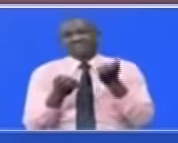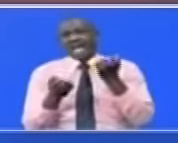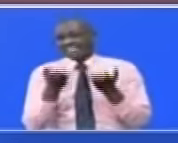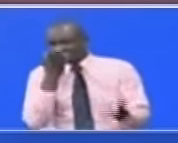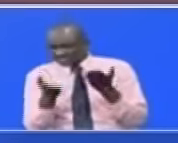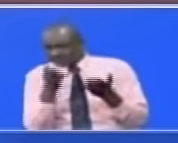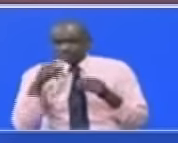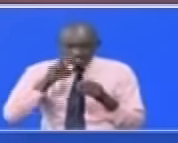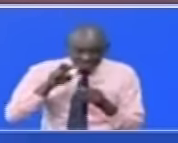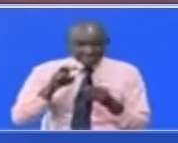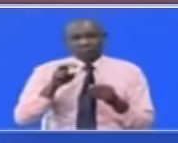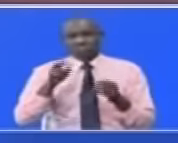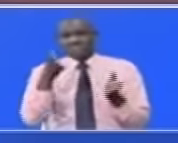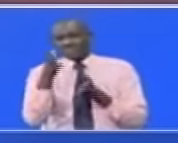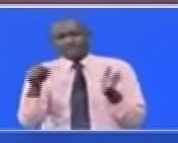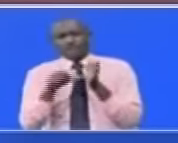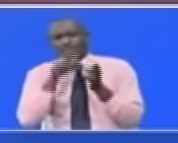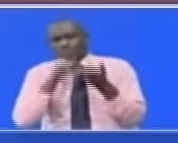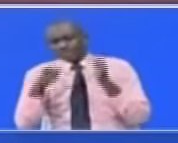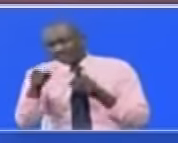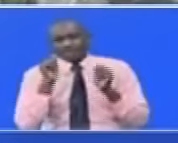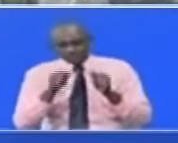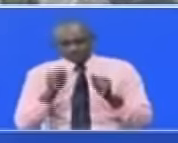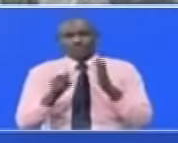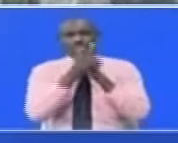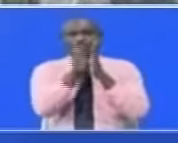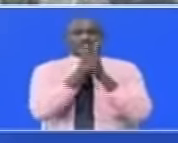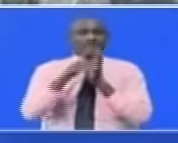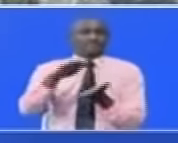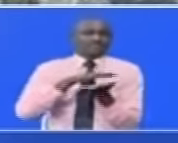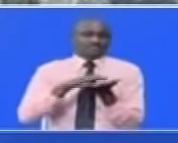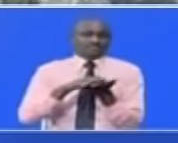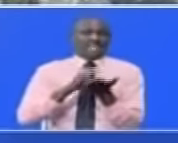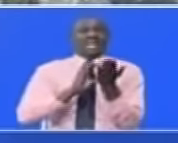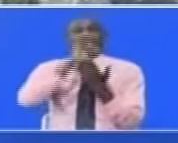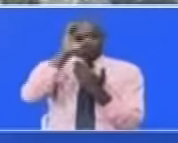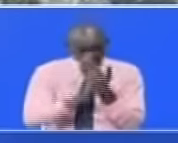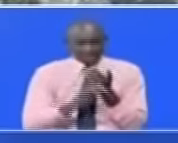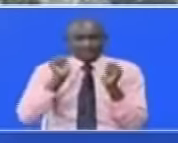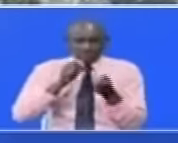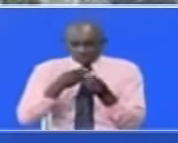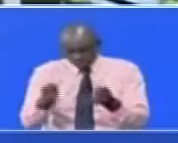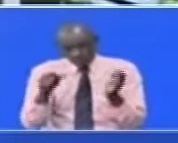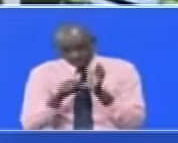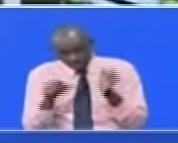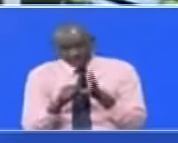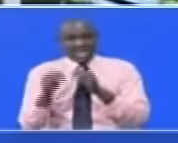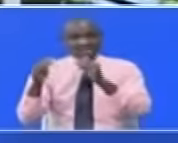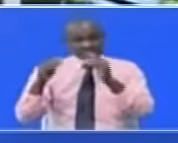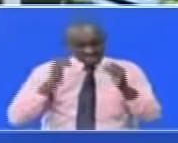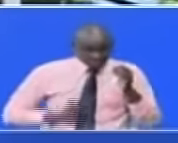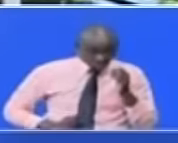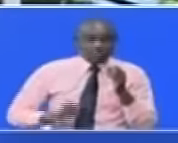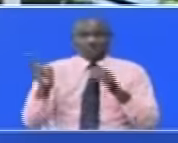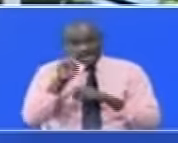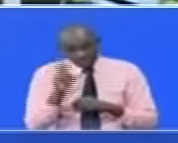identify gaps in the current curriculum to make it competence-based. The curriculum changes will address key issues such as ethical values,